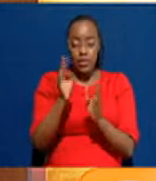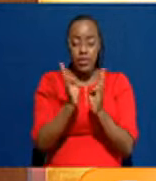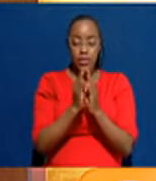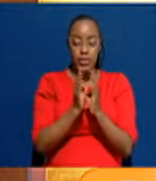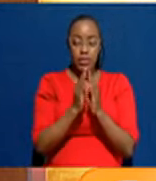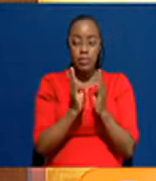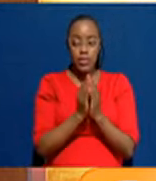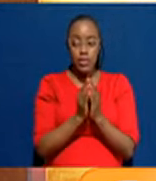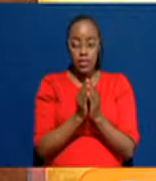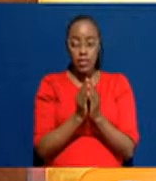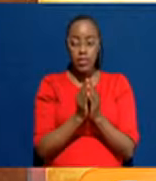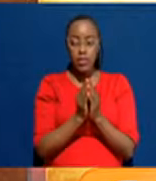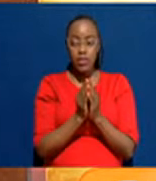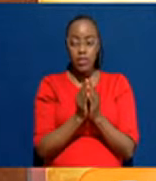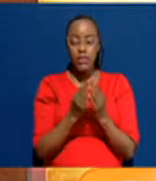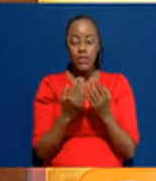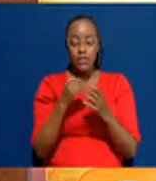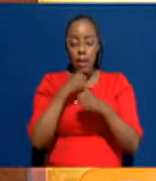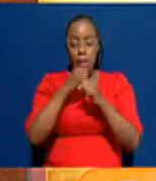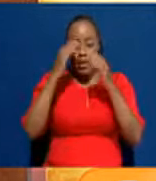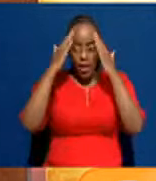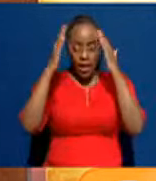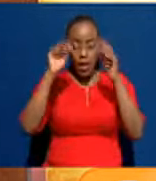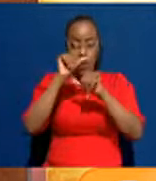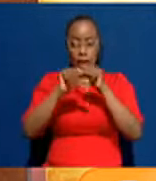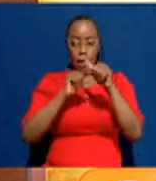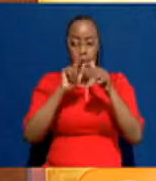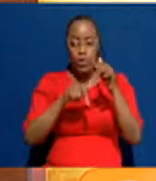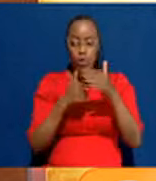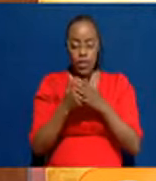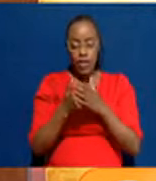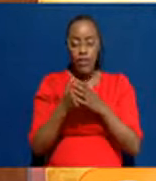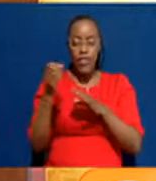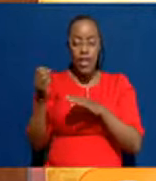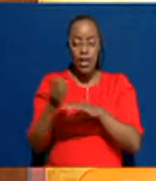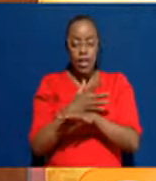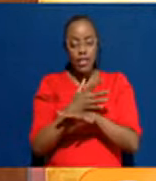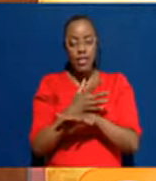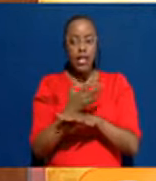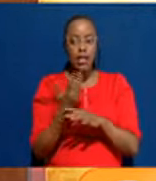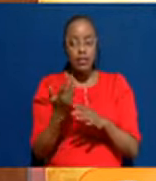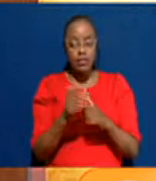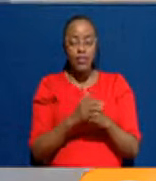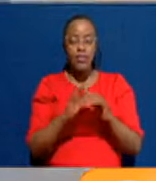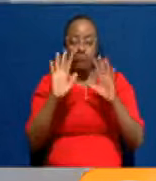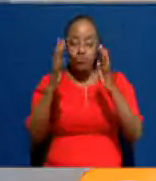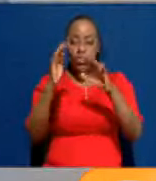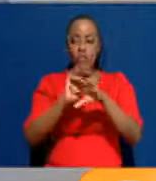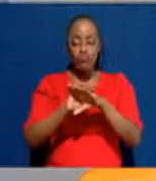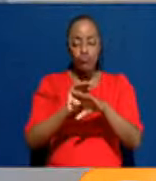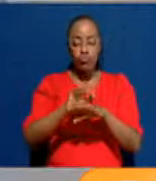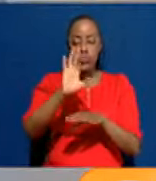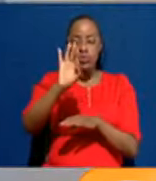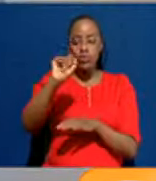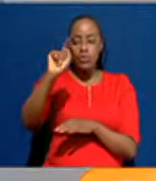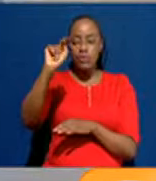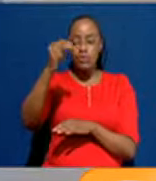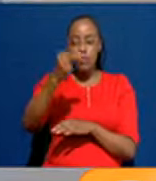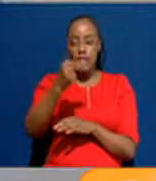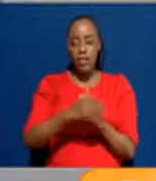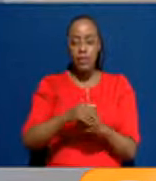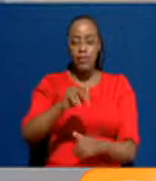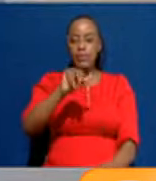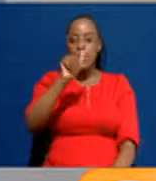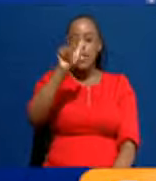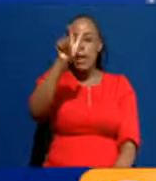Yeah. Ku raise awareness about the disease, heart and cancer. Yes. Yeah. Well done. Well done, Faith. Yeah.